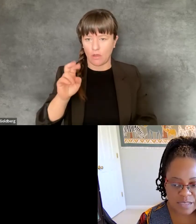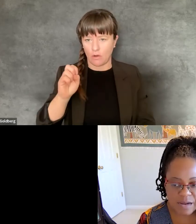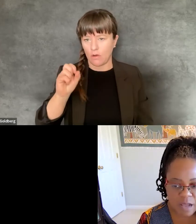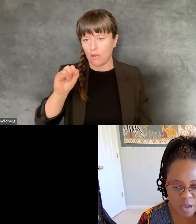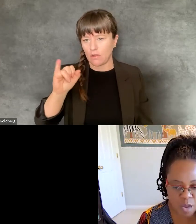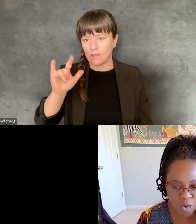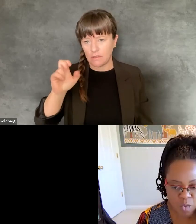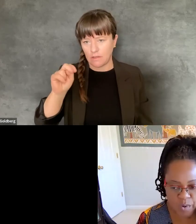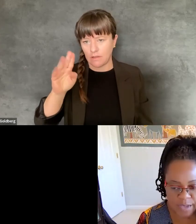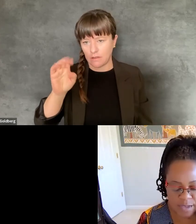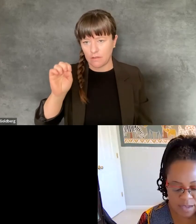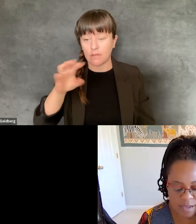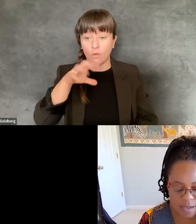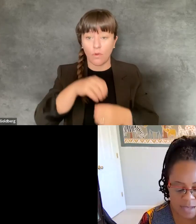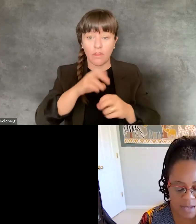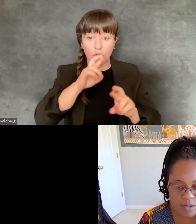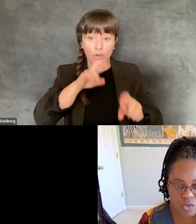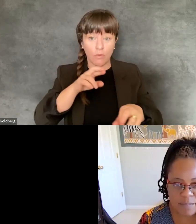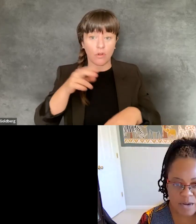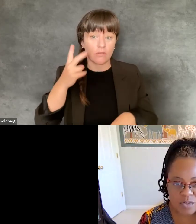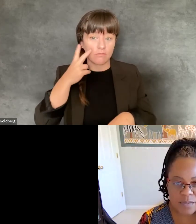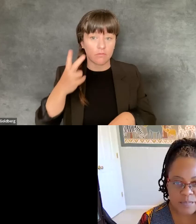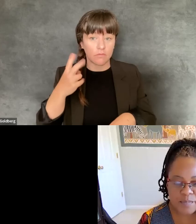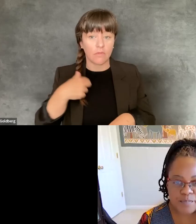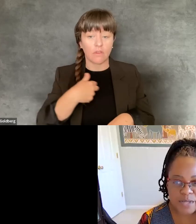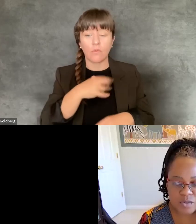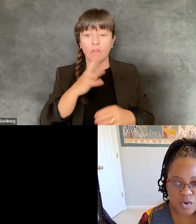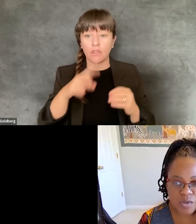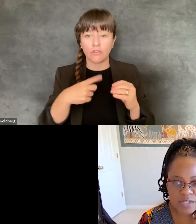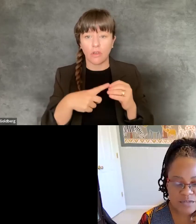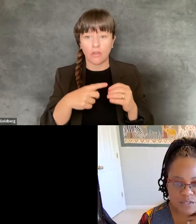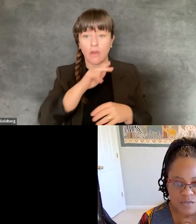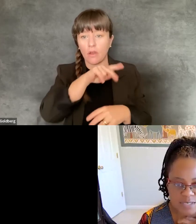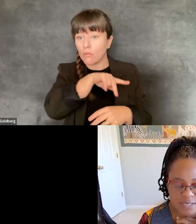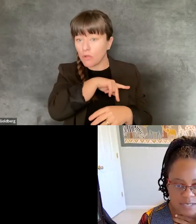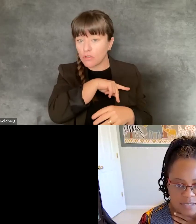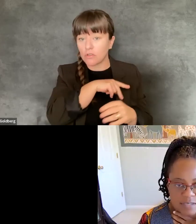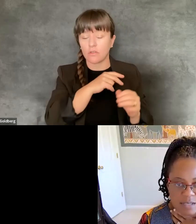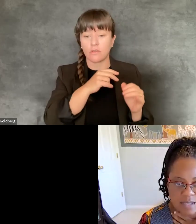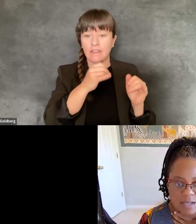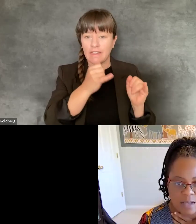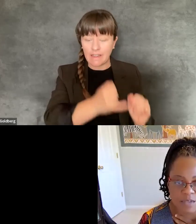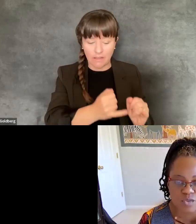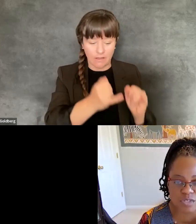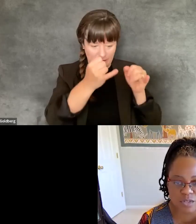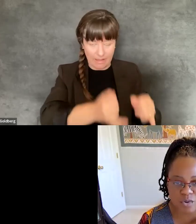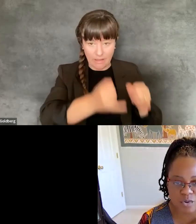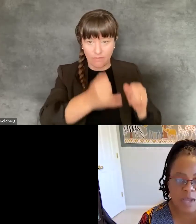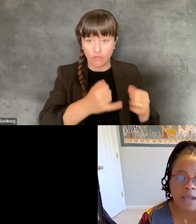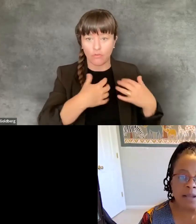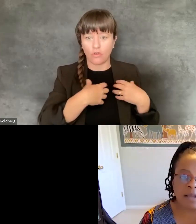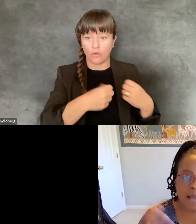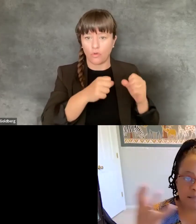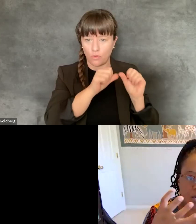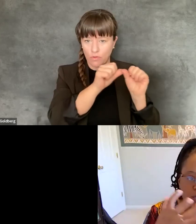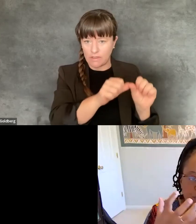see that we talk about personal or individual resilience is not equal.